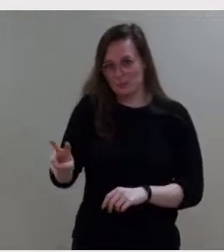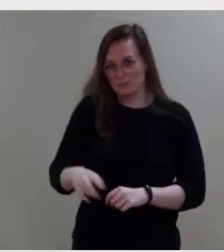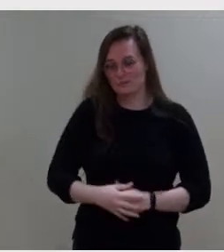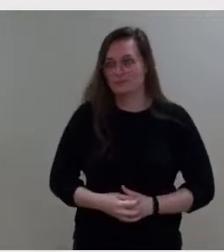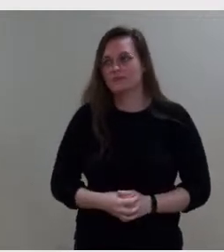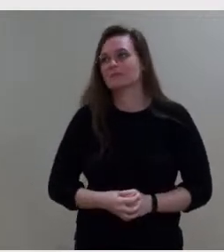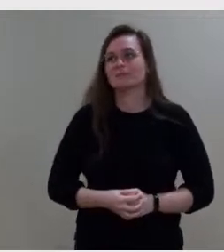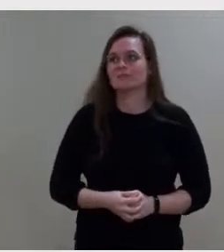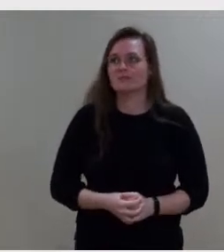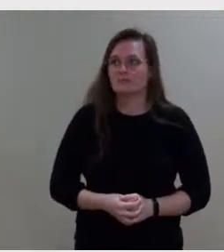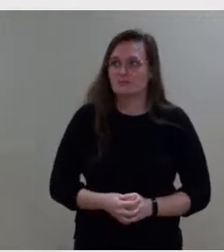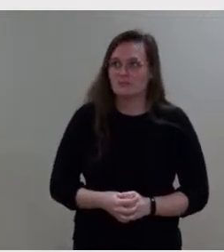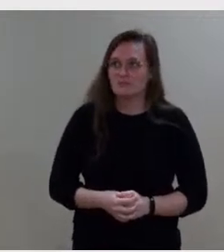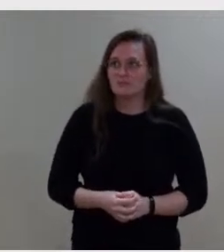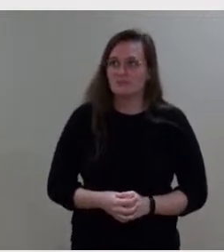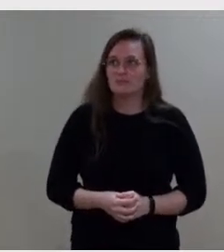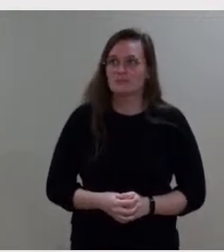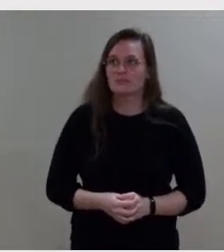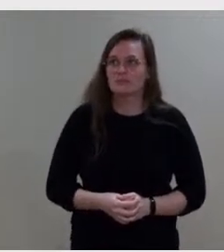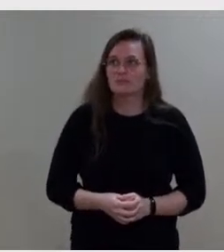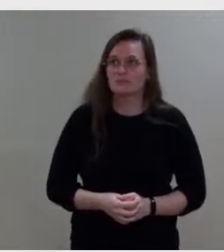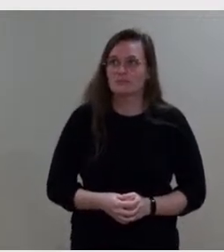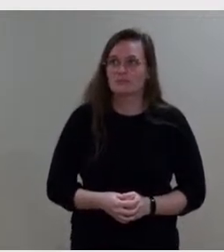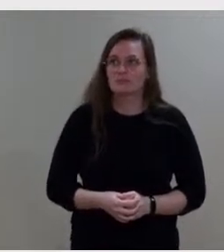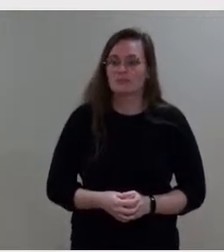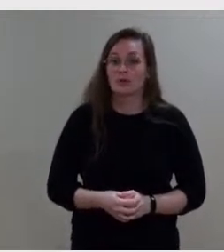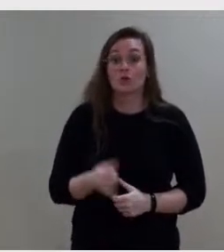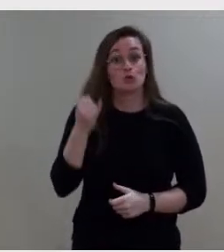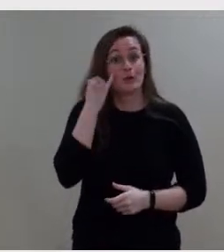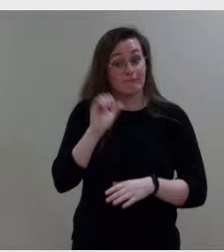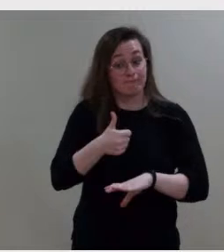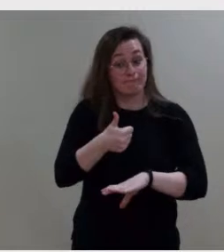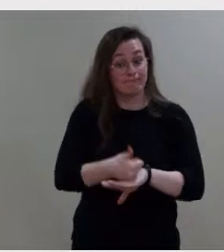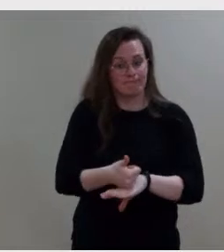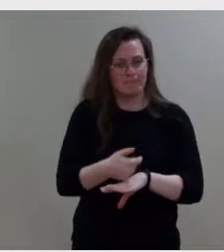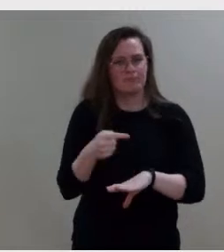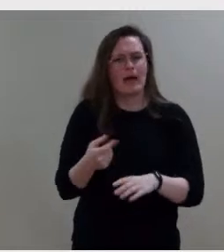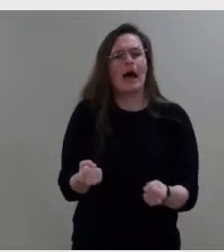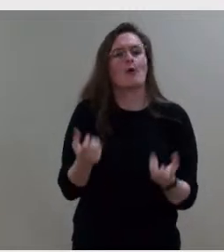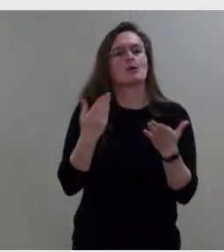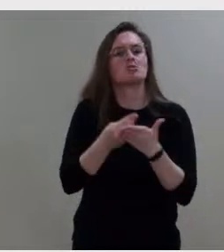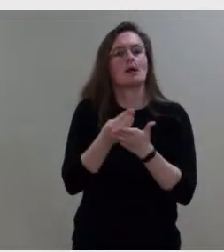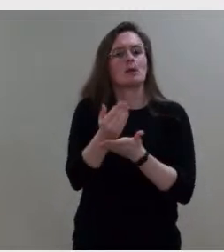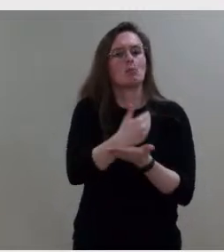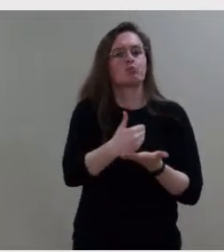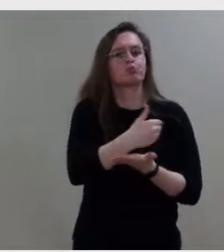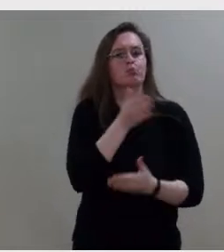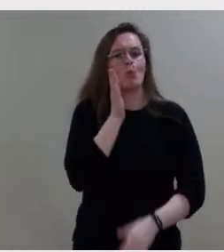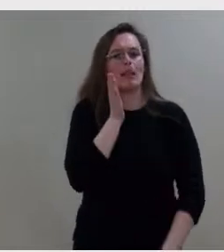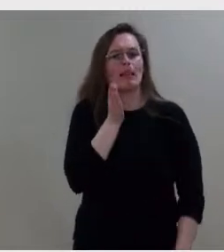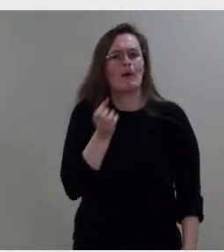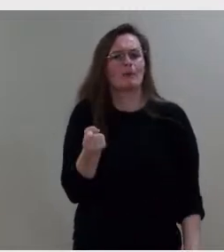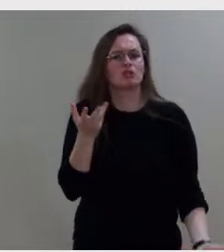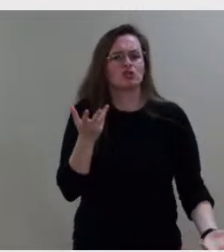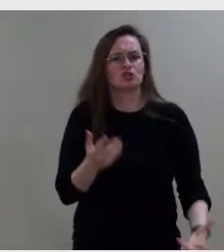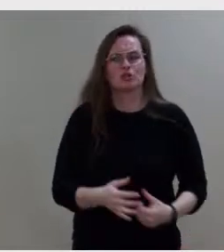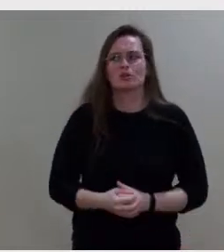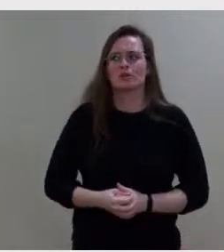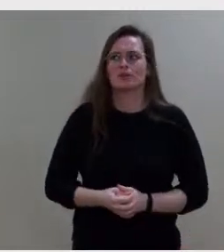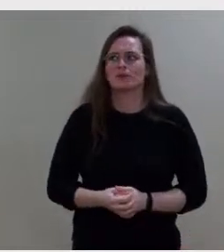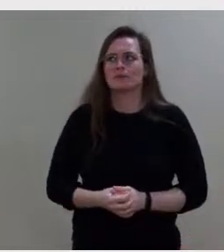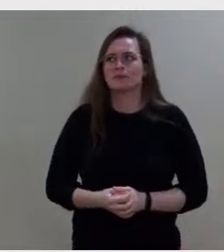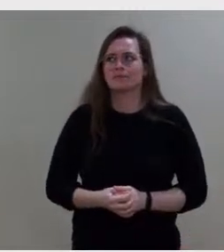And how much revenue could the deed-transfer tax generate in Kentville? By not implementing the deed-transfer tax, the town